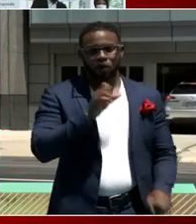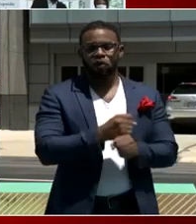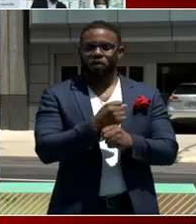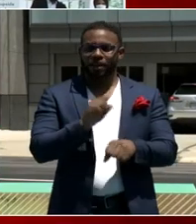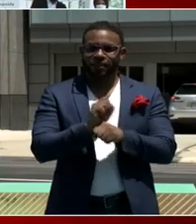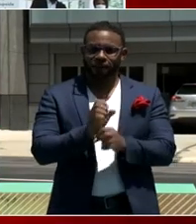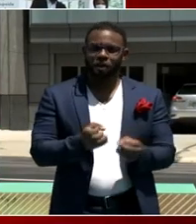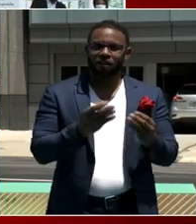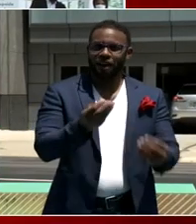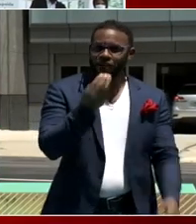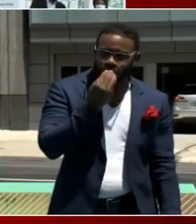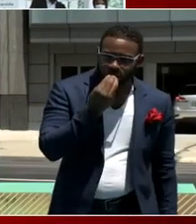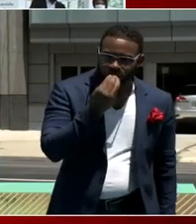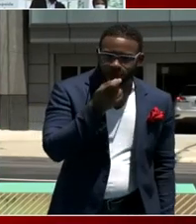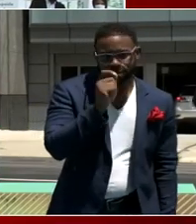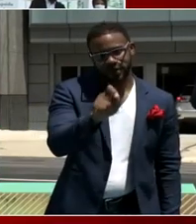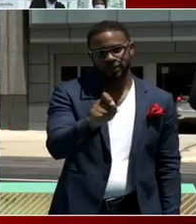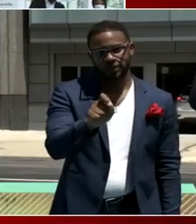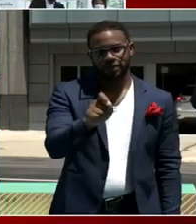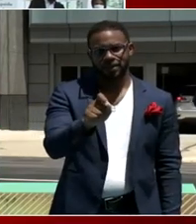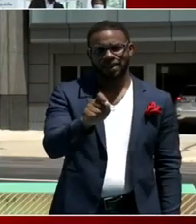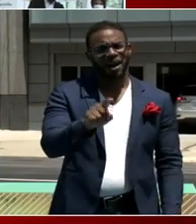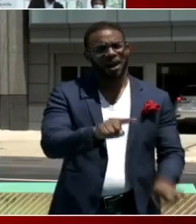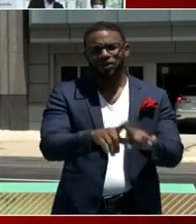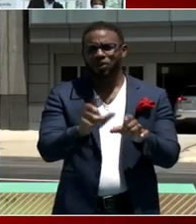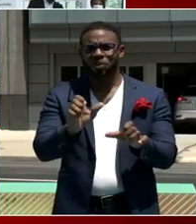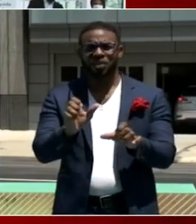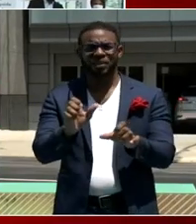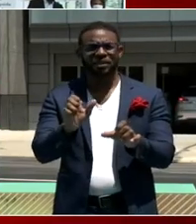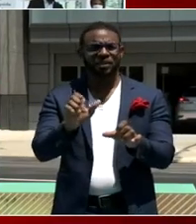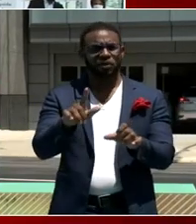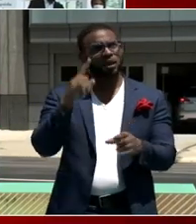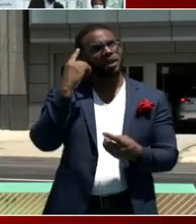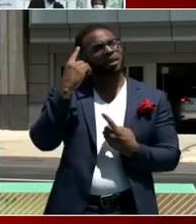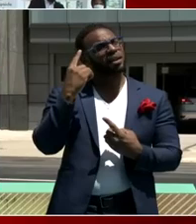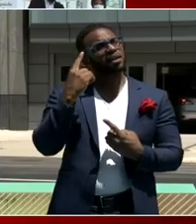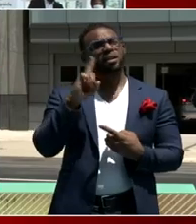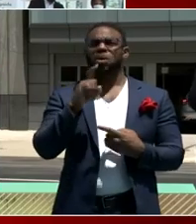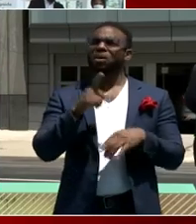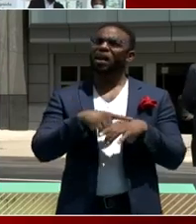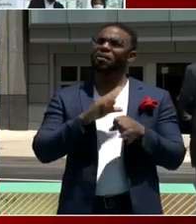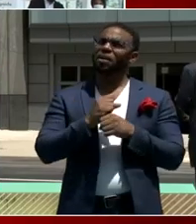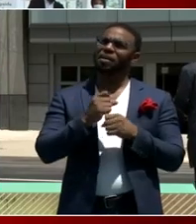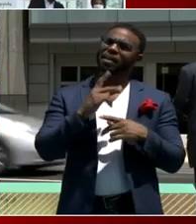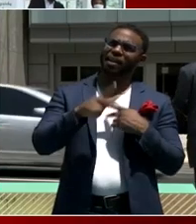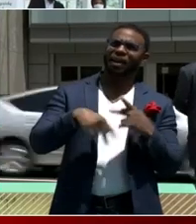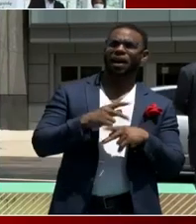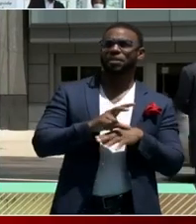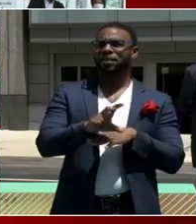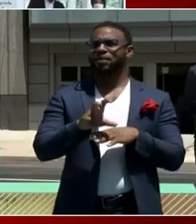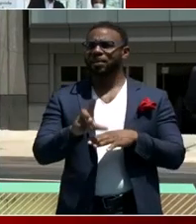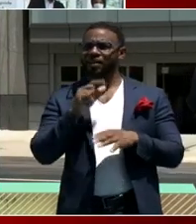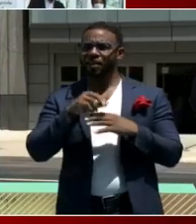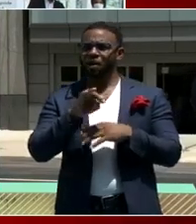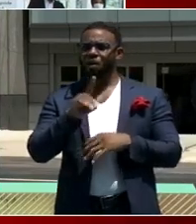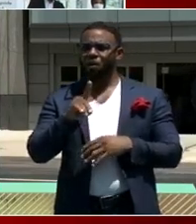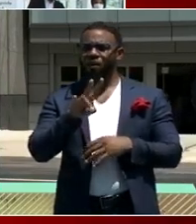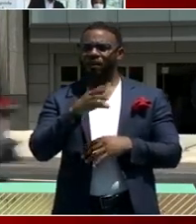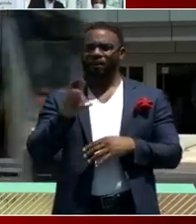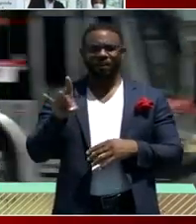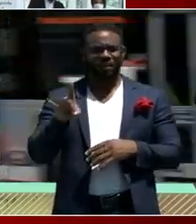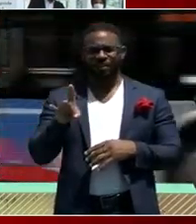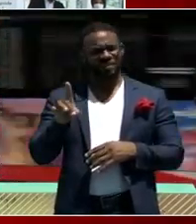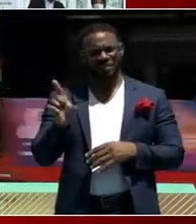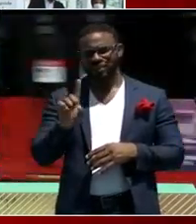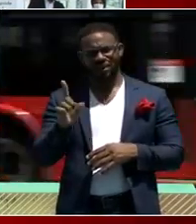and provide food. And I also don't want to leave the impression that the only time we've made those types of investments is in Ward 7 and